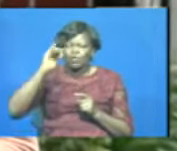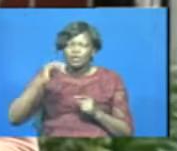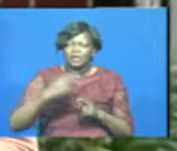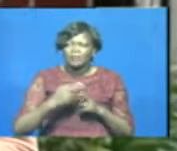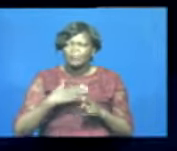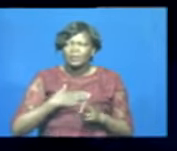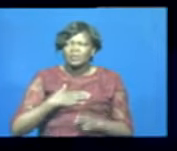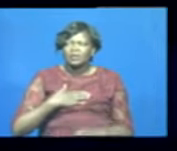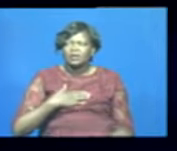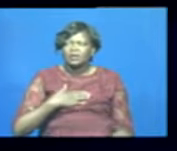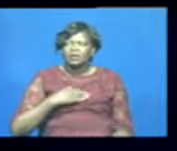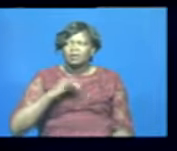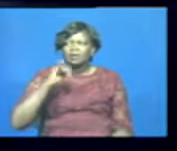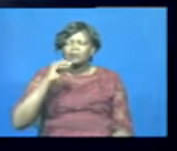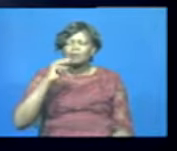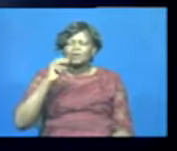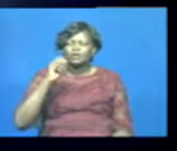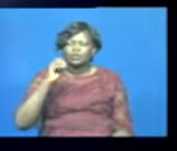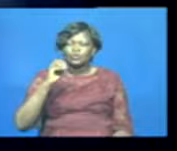Amnisi Imano.